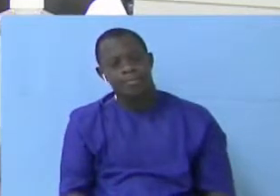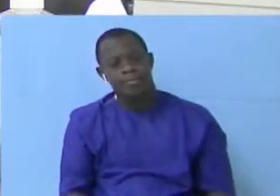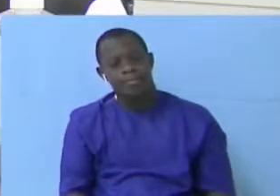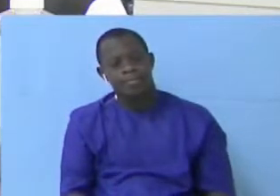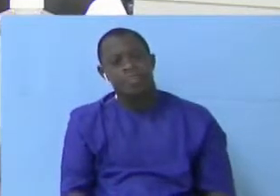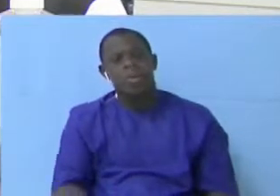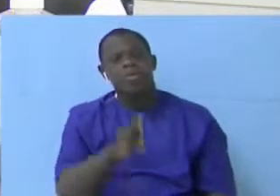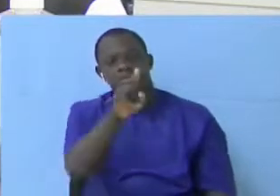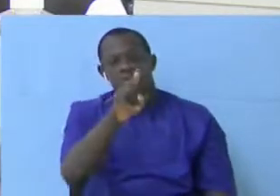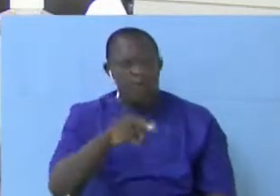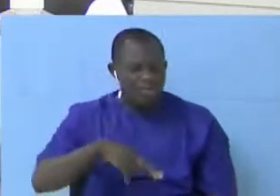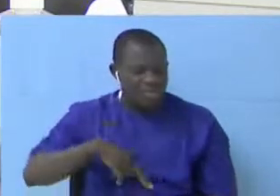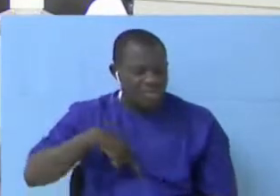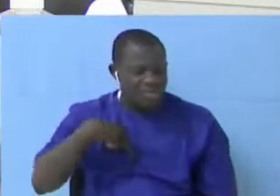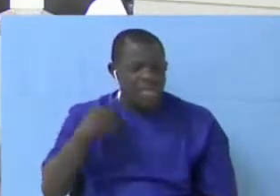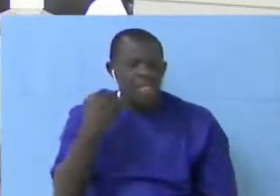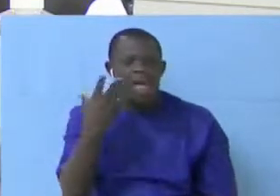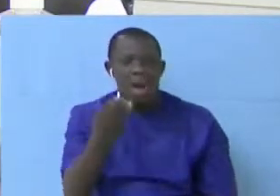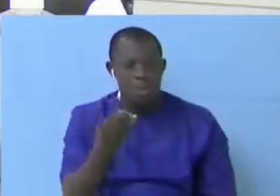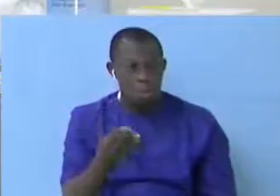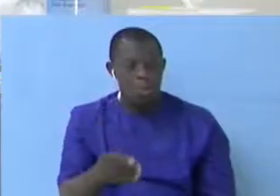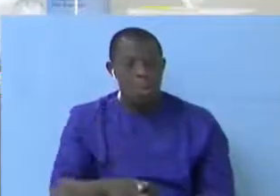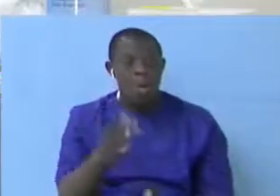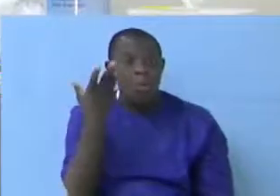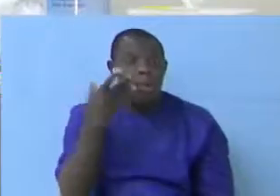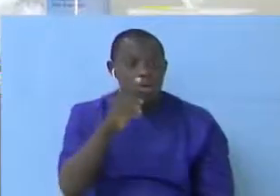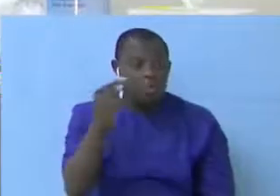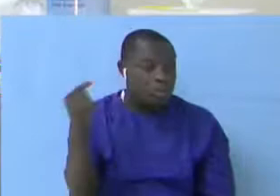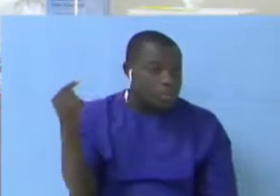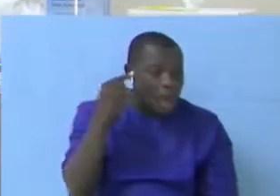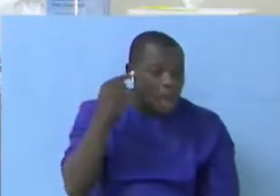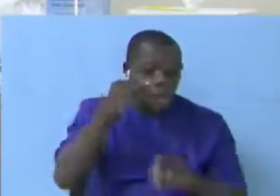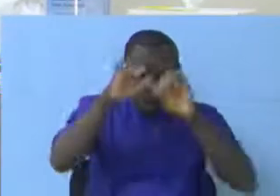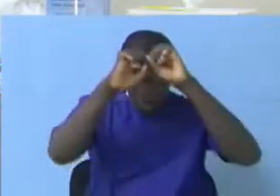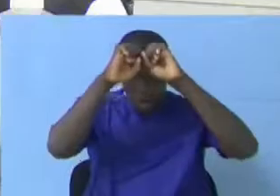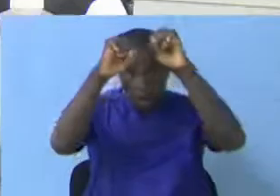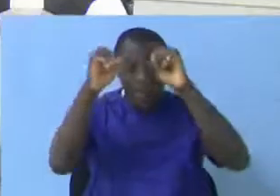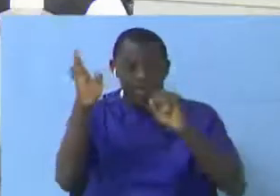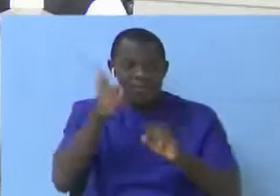How did you feel when you heard the lies?